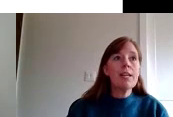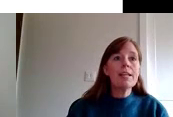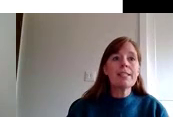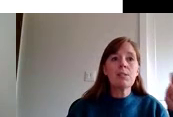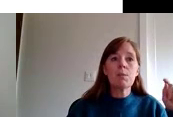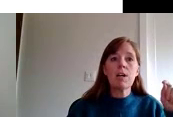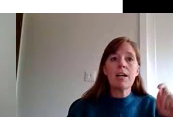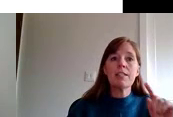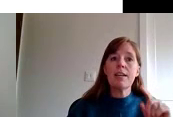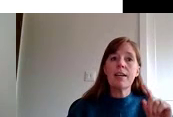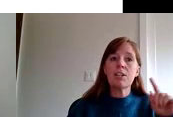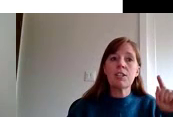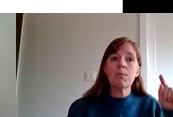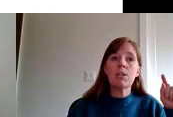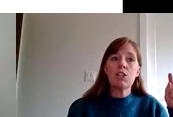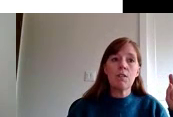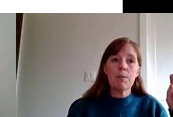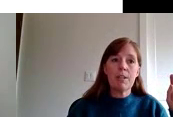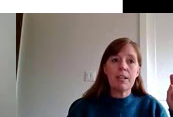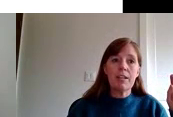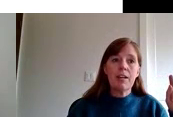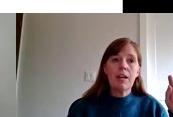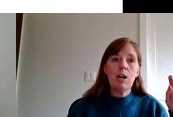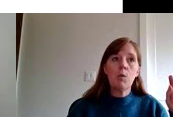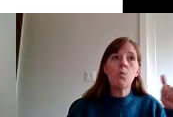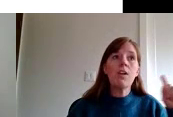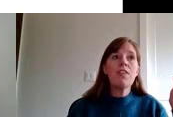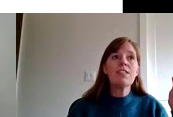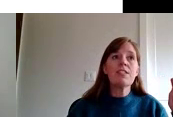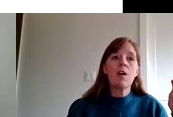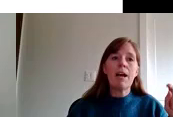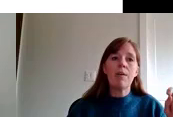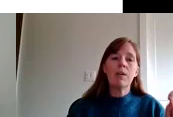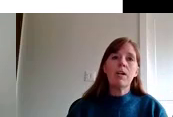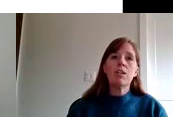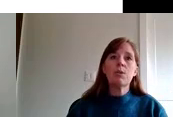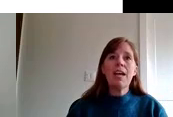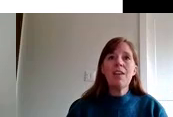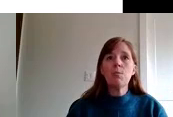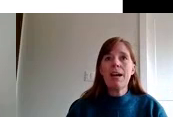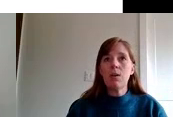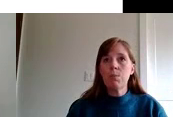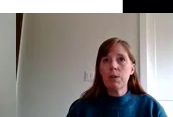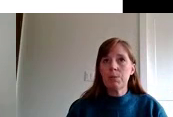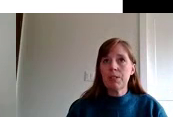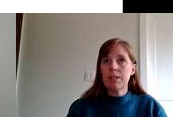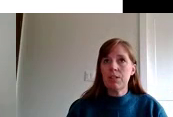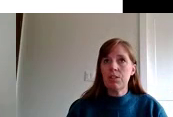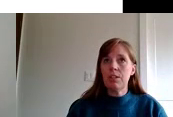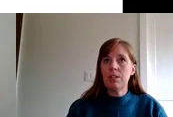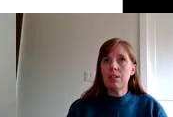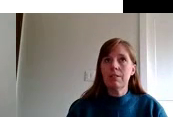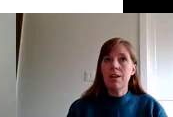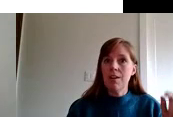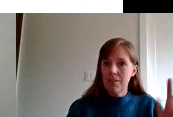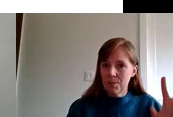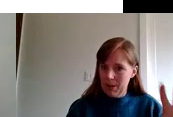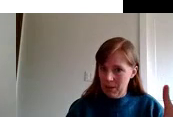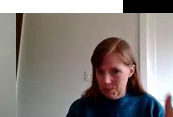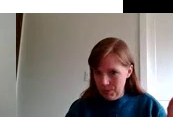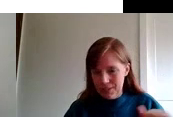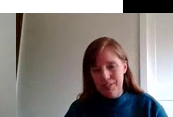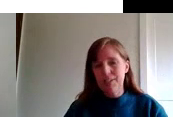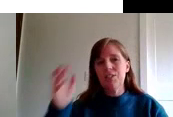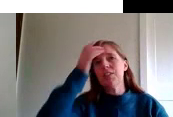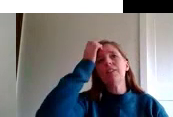and then the creating accessible content, actually, I'm going to show everybody what this is all about. So I have a PowerPoint presentation,